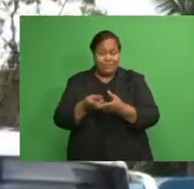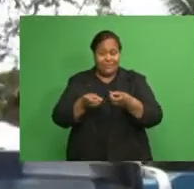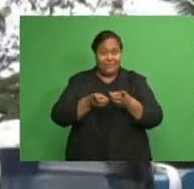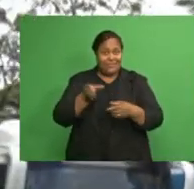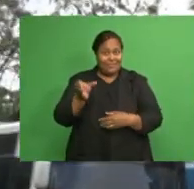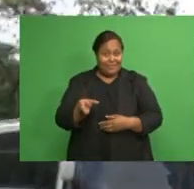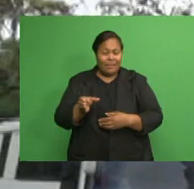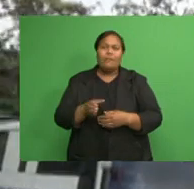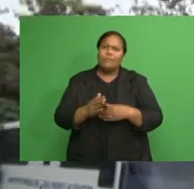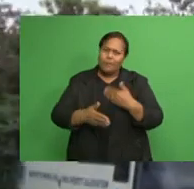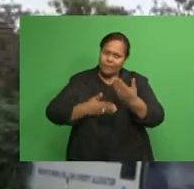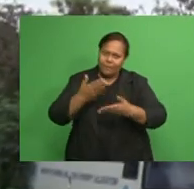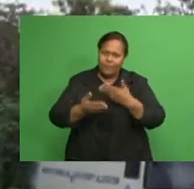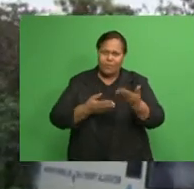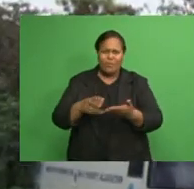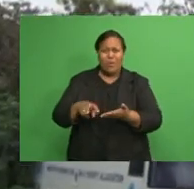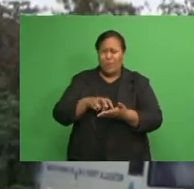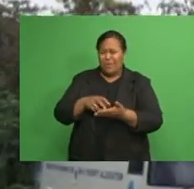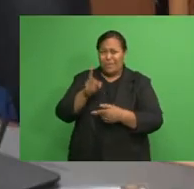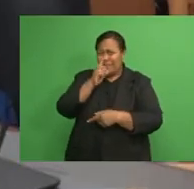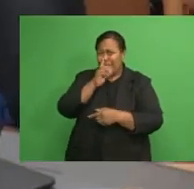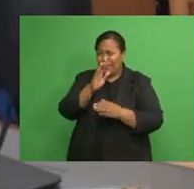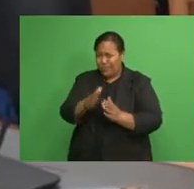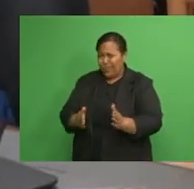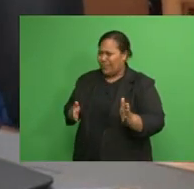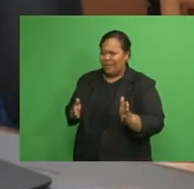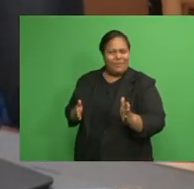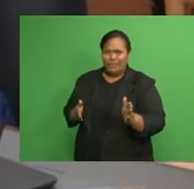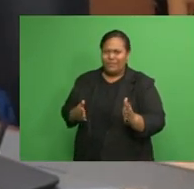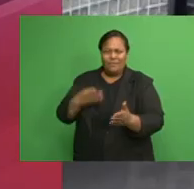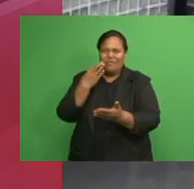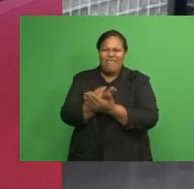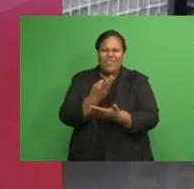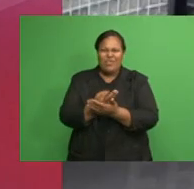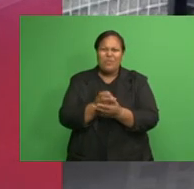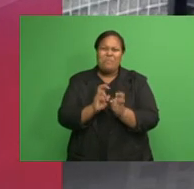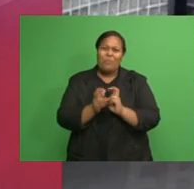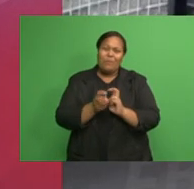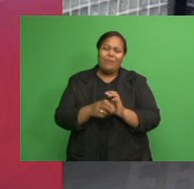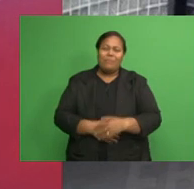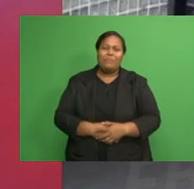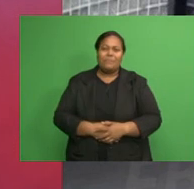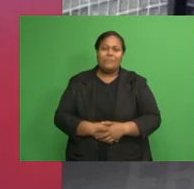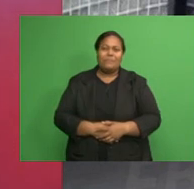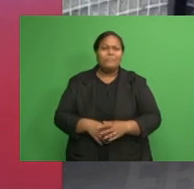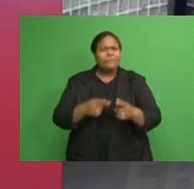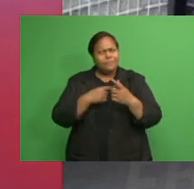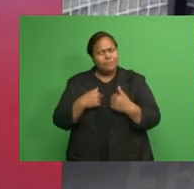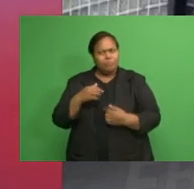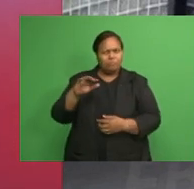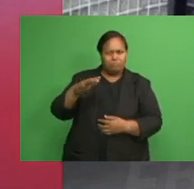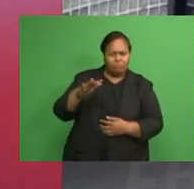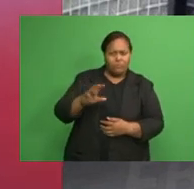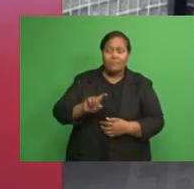says vulnerable Fijians cannot be sidelined when there is a financial setback. It has been estimated that in